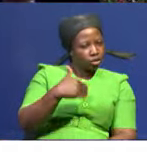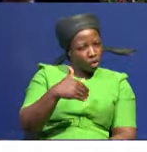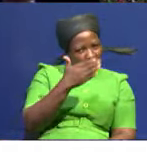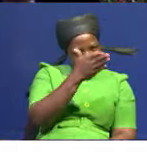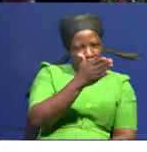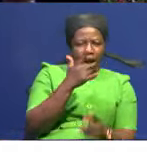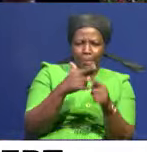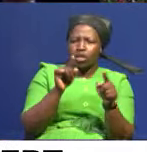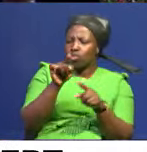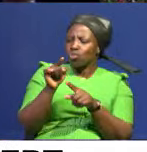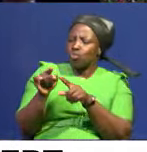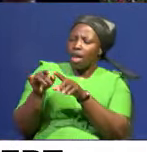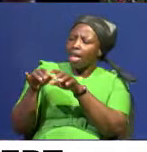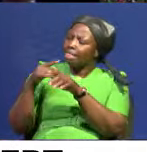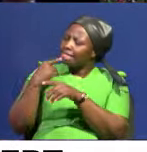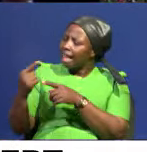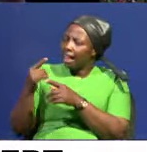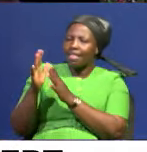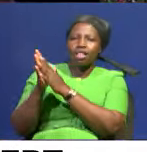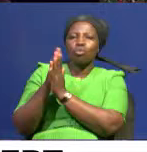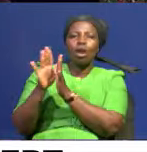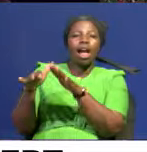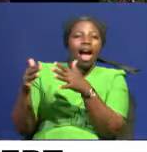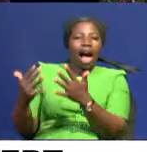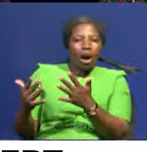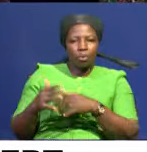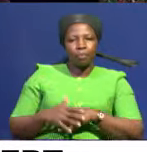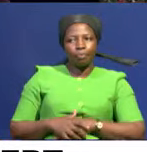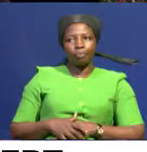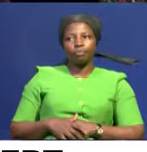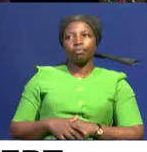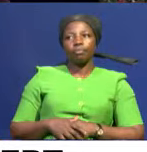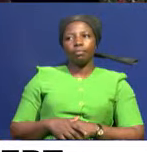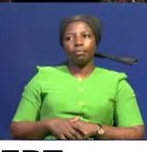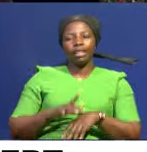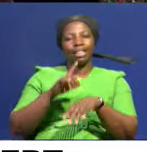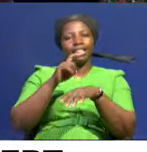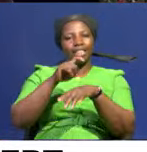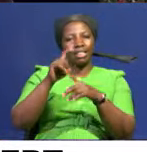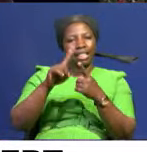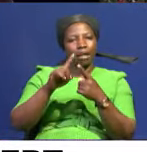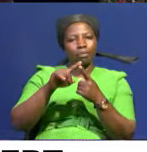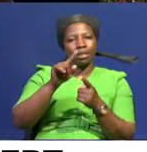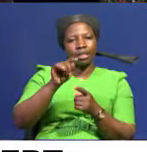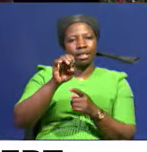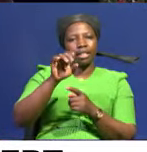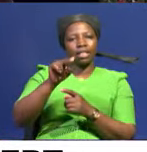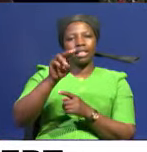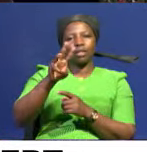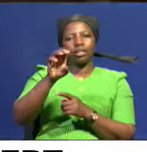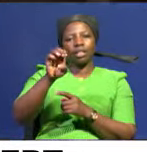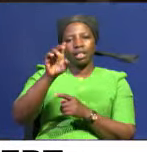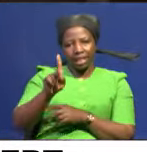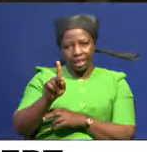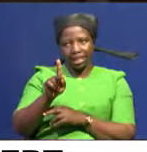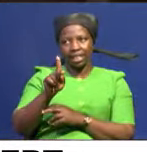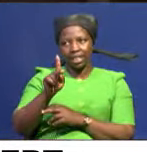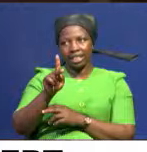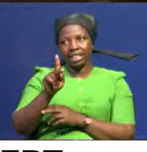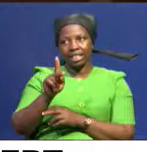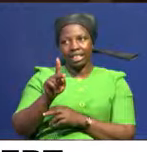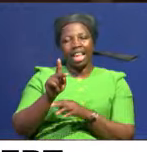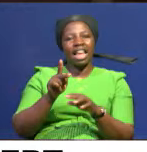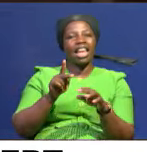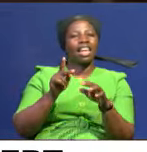it? When 10-week boarding presented a core of us here in Kipsigis language that